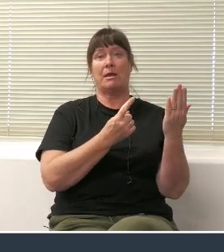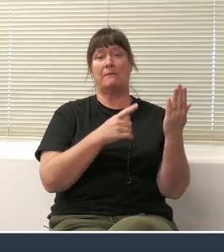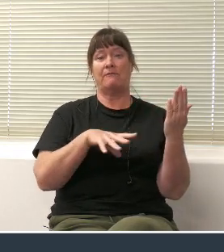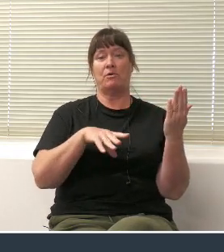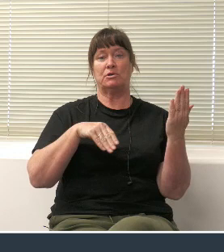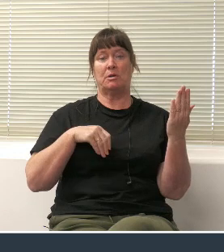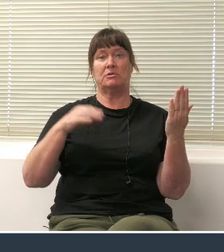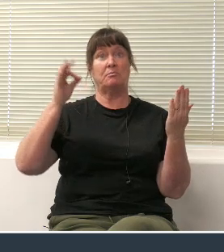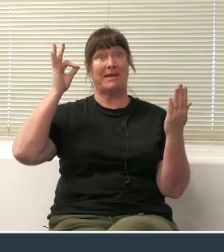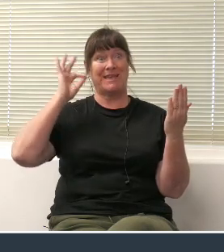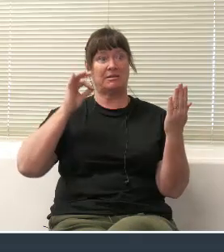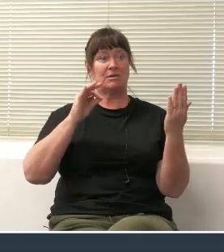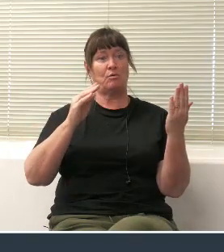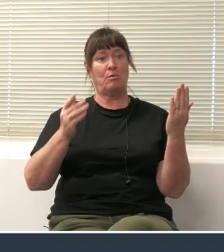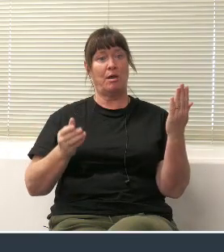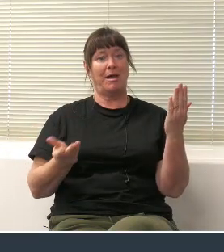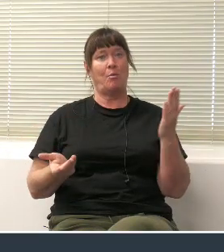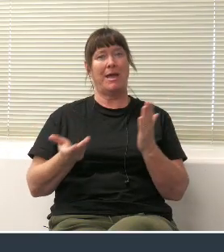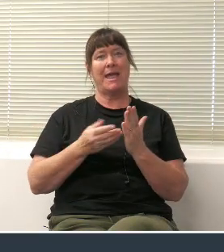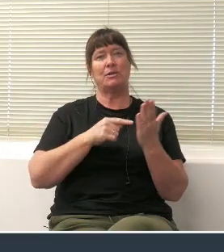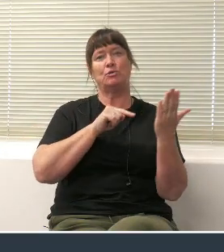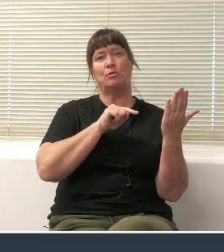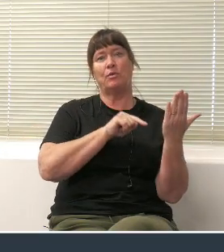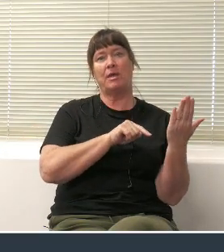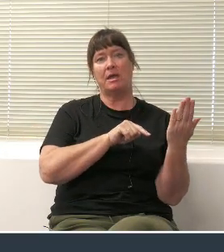by council,